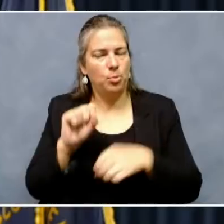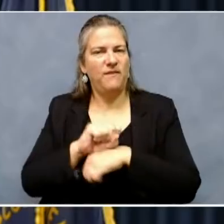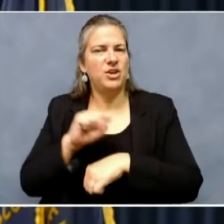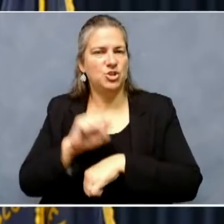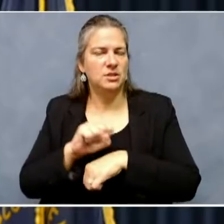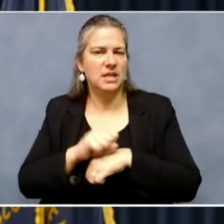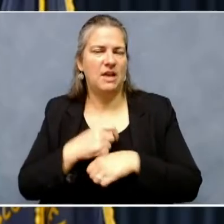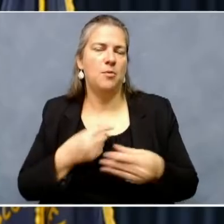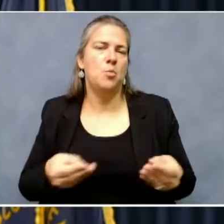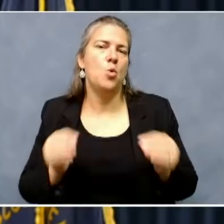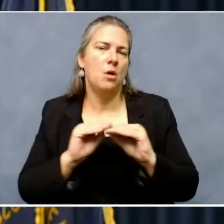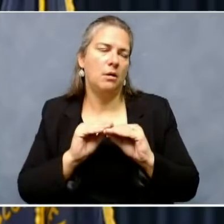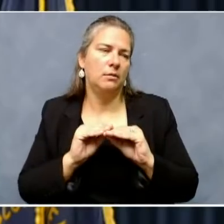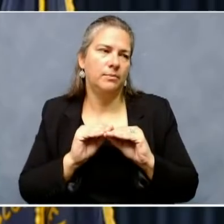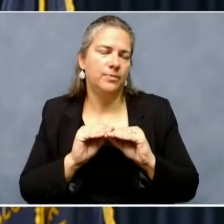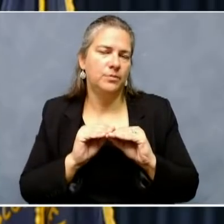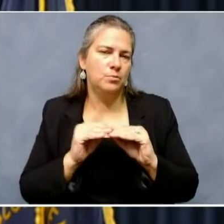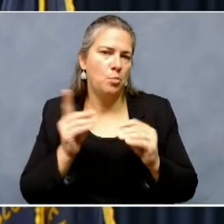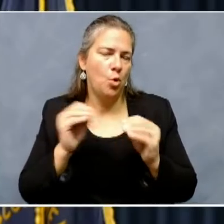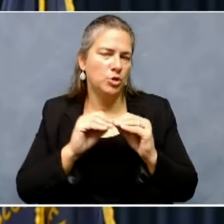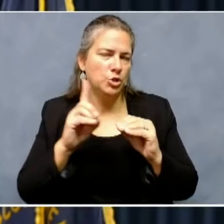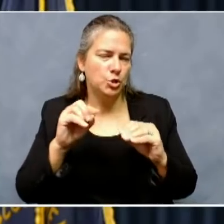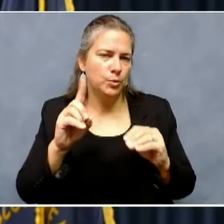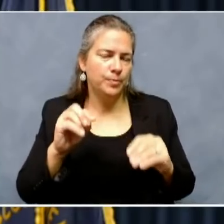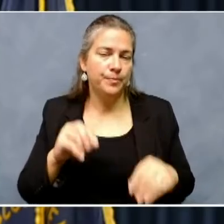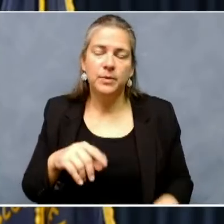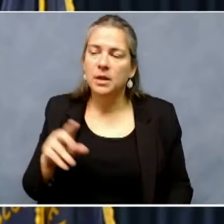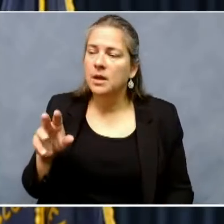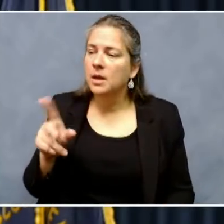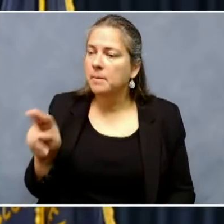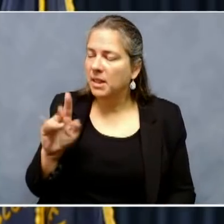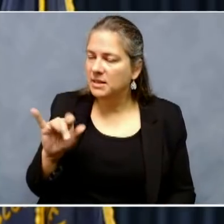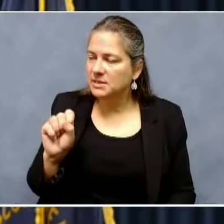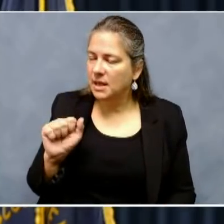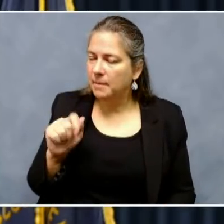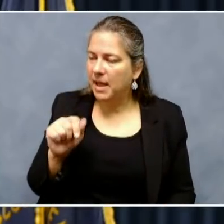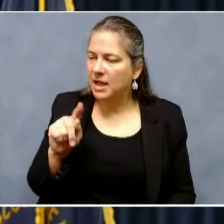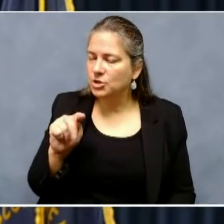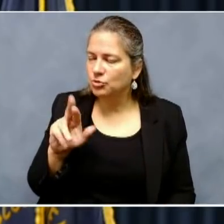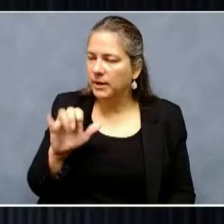more to do. Melissa Patrick, Kentucky Health News.